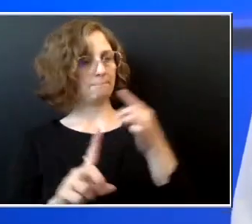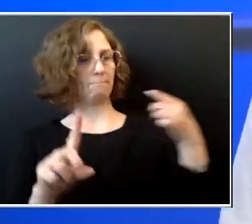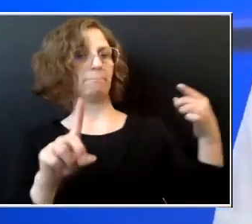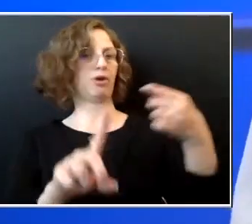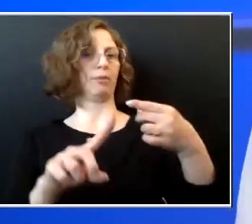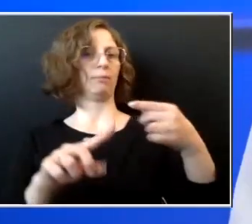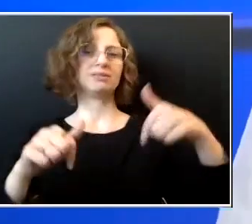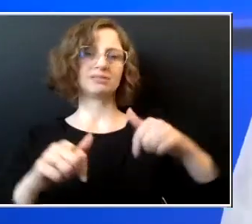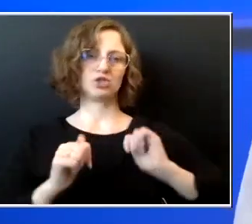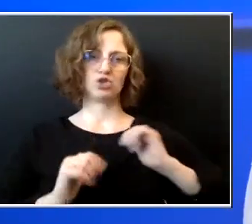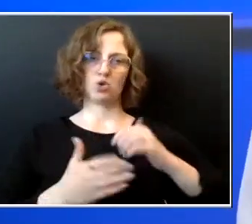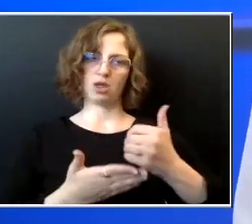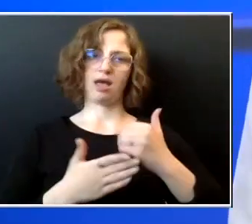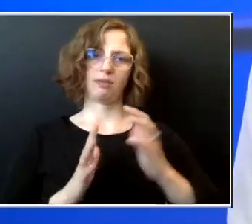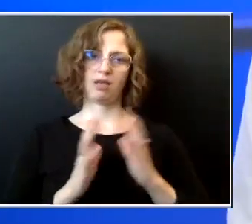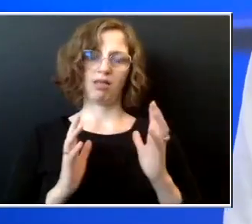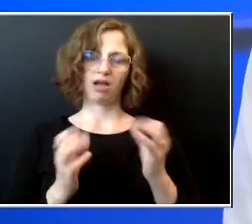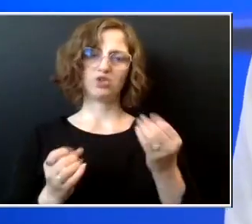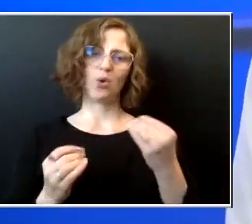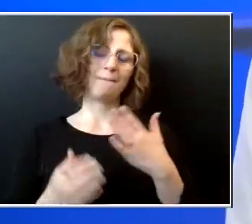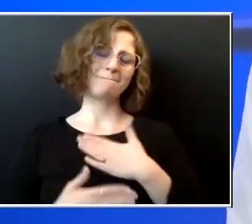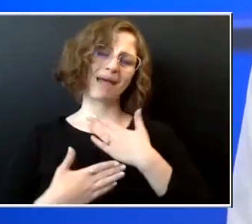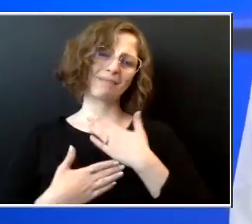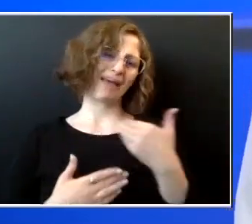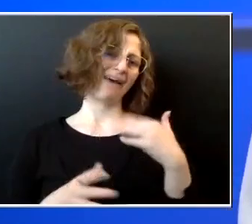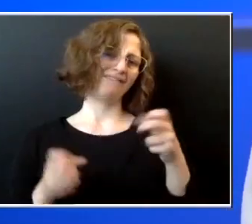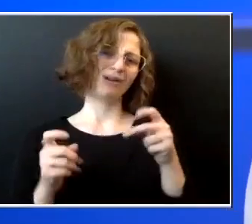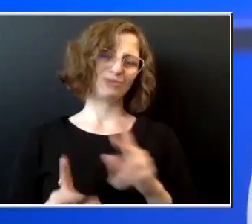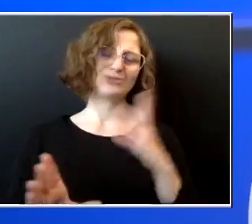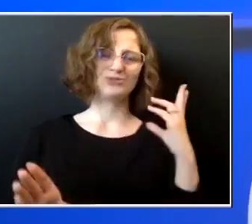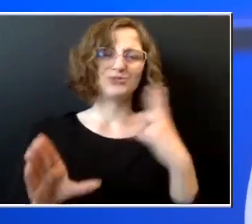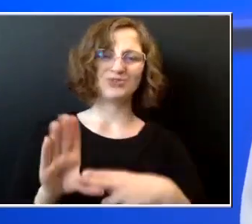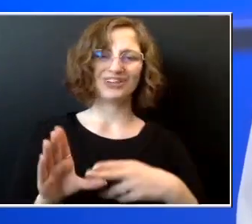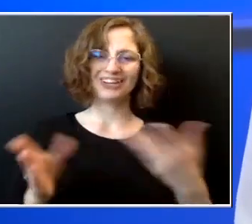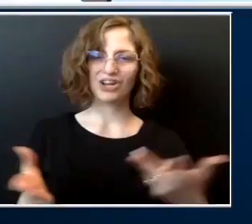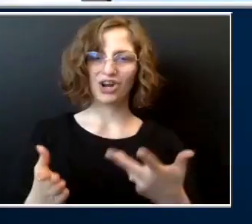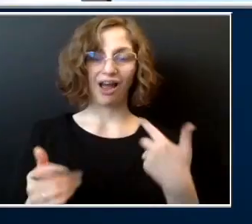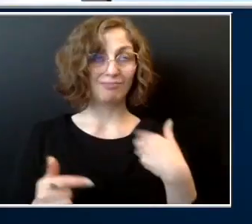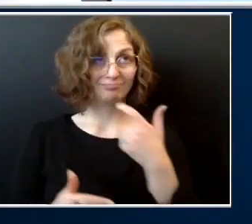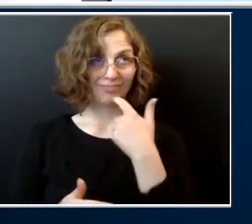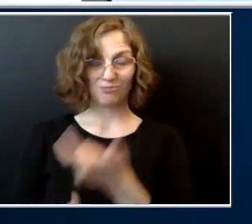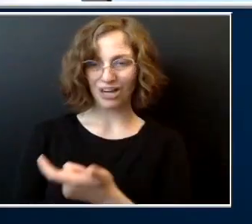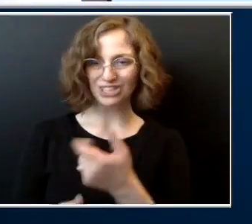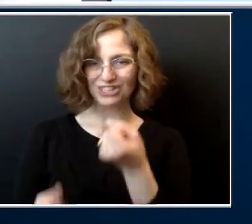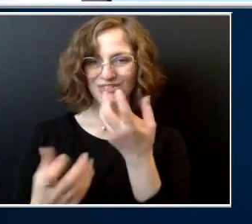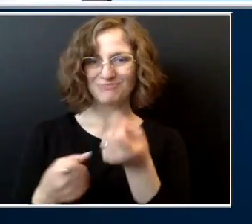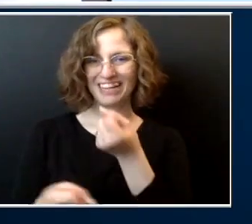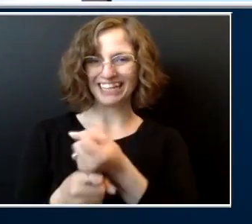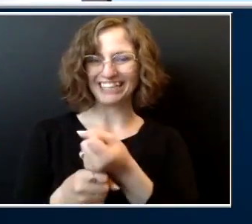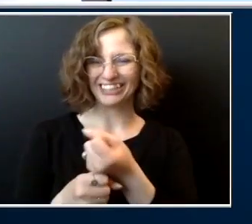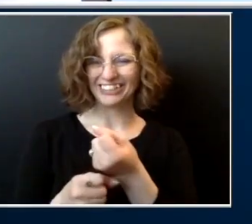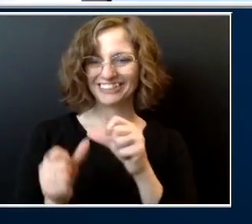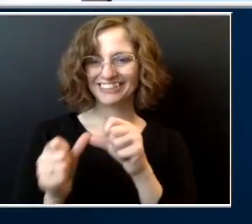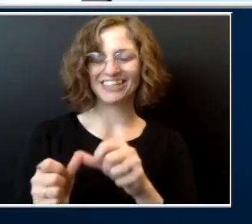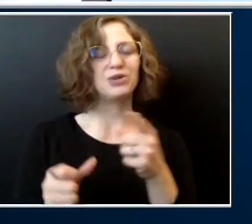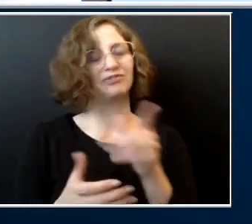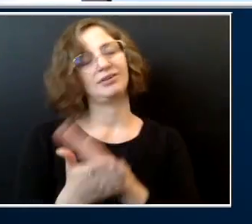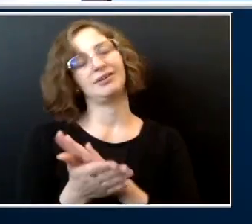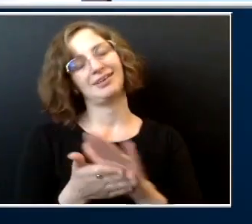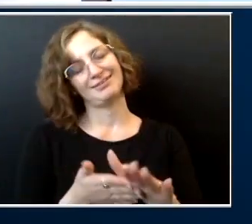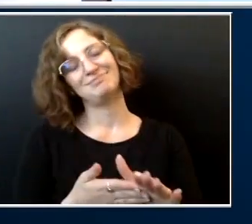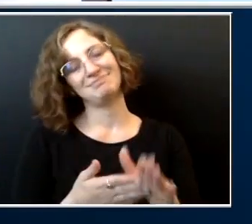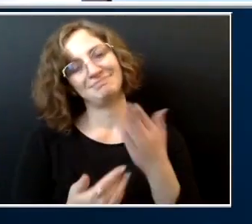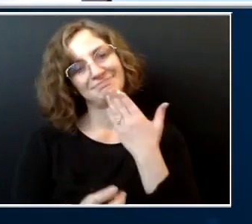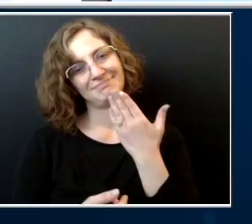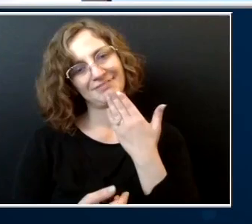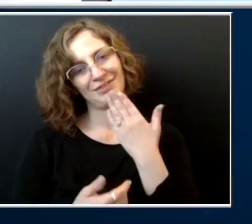I'm delighted to have a chance to join you here after watching it for so many years. Well, you're very nice as you always are, and thank you for being on the